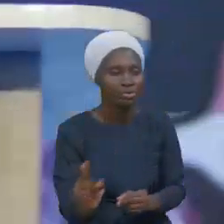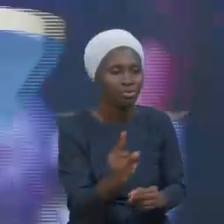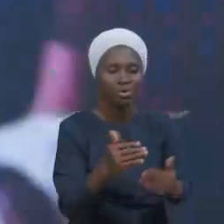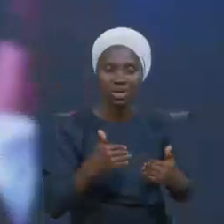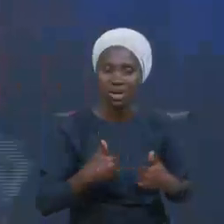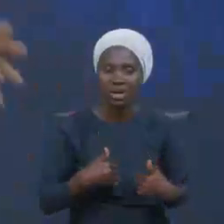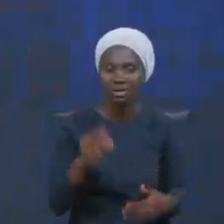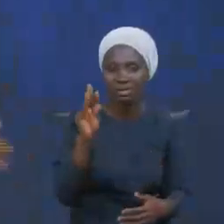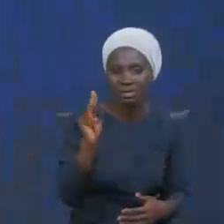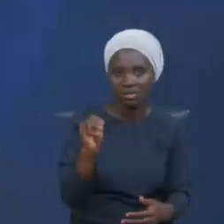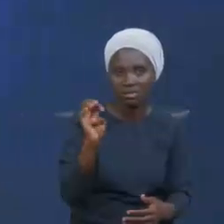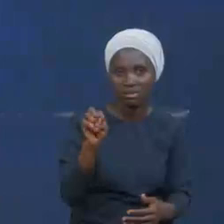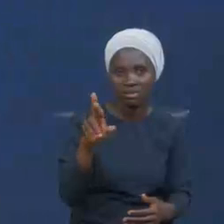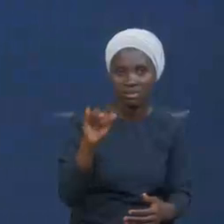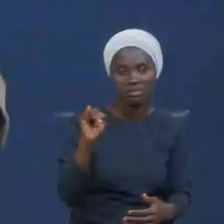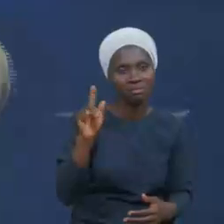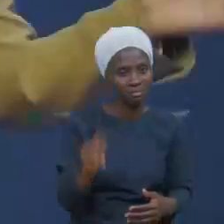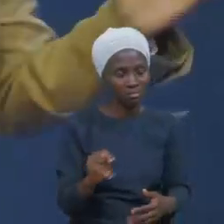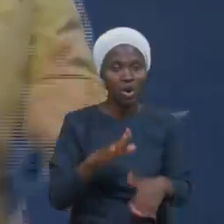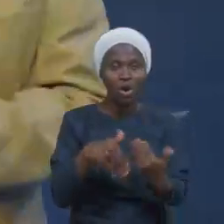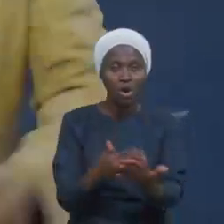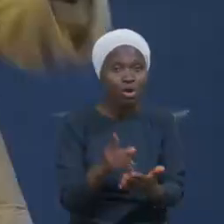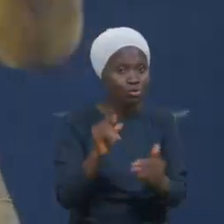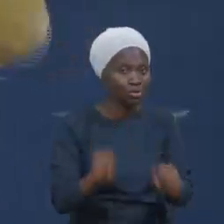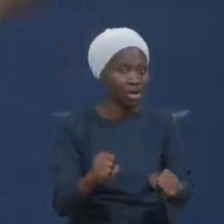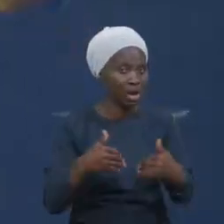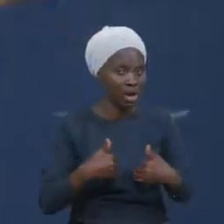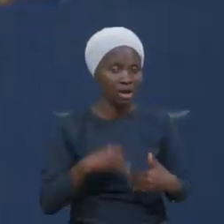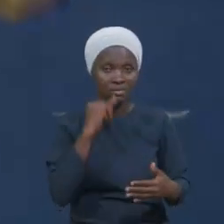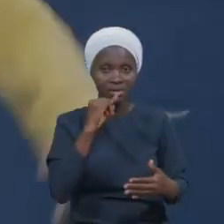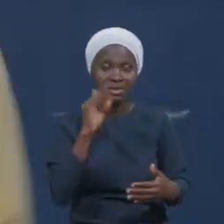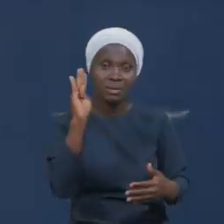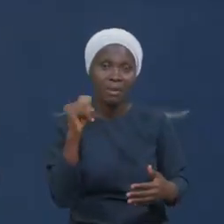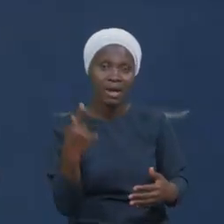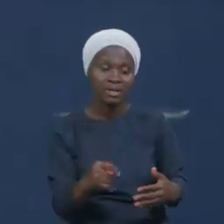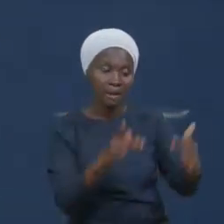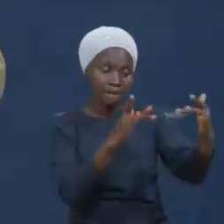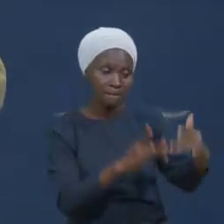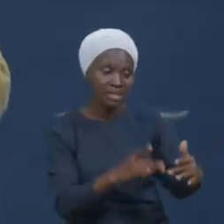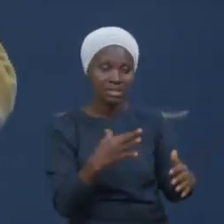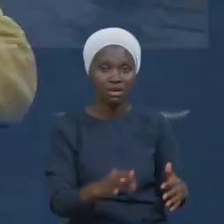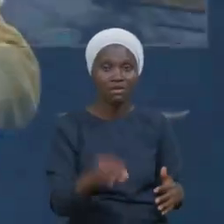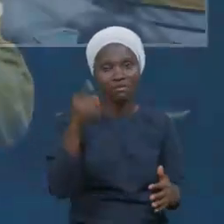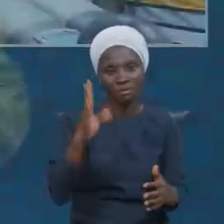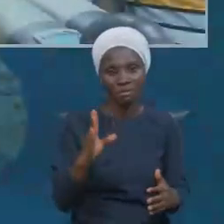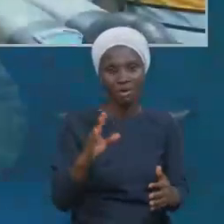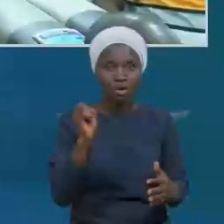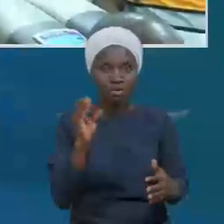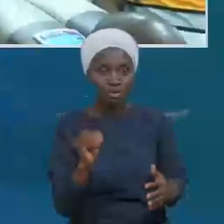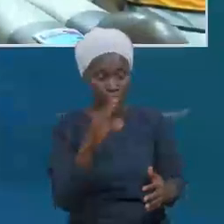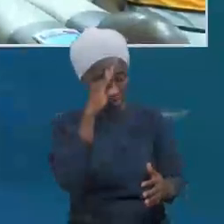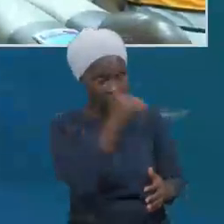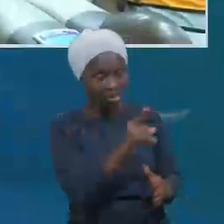can have, you have by the mercy of God. He shouted out loud again, thou son